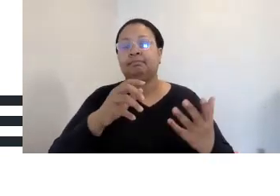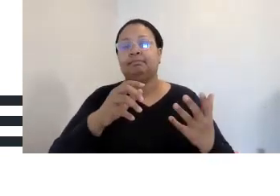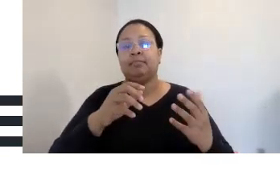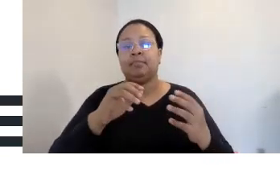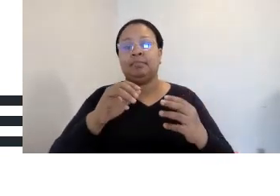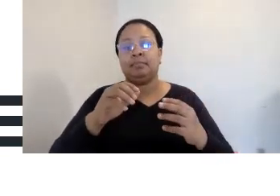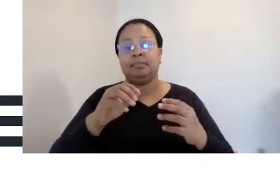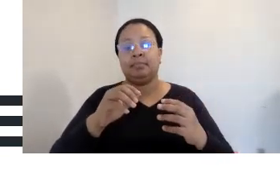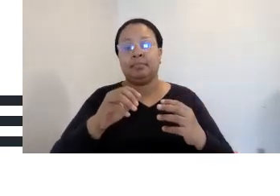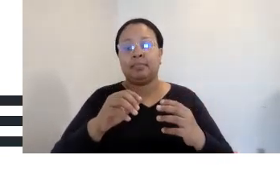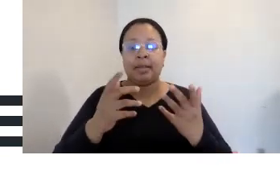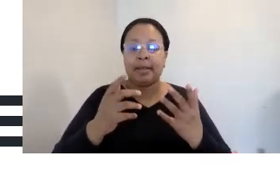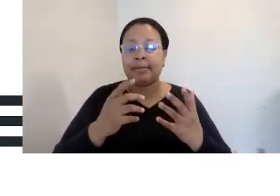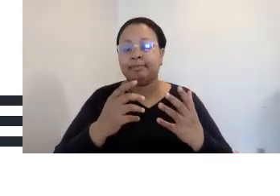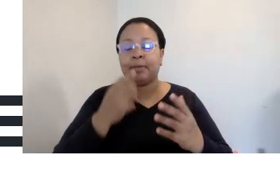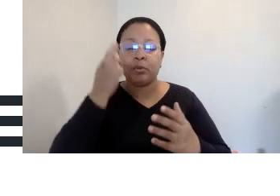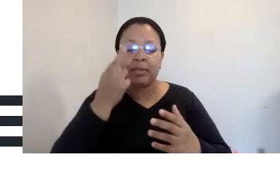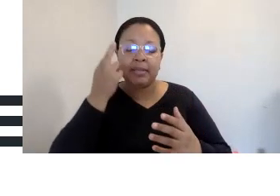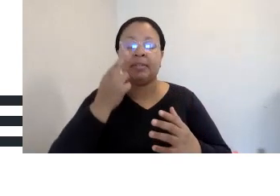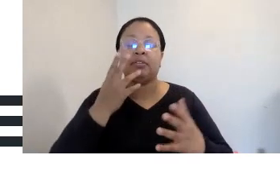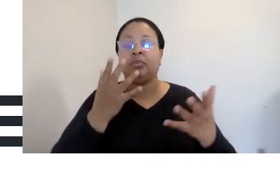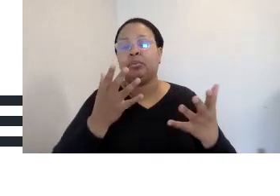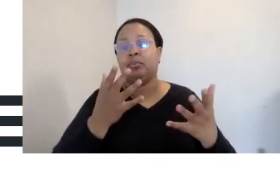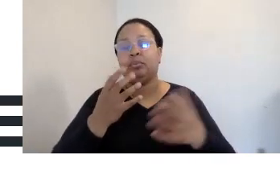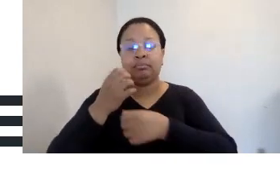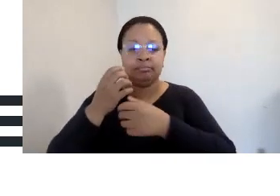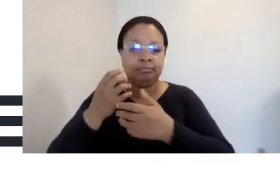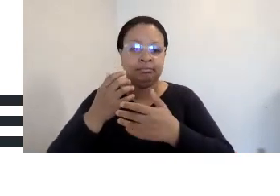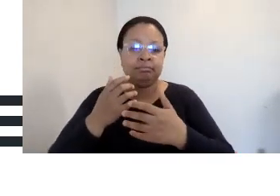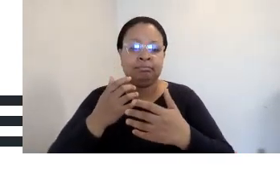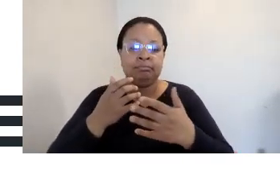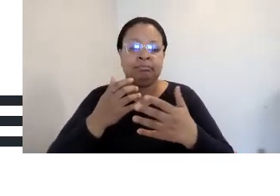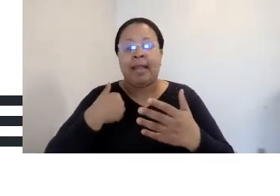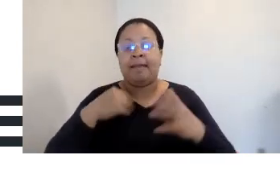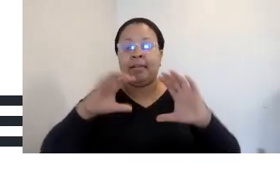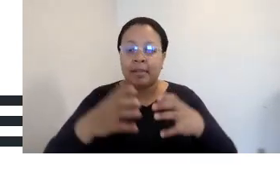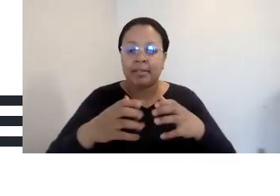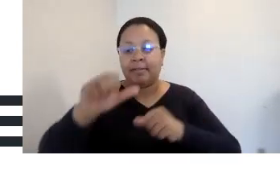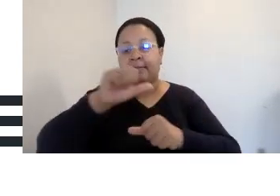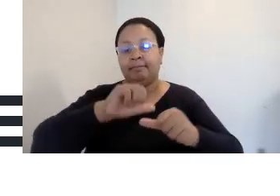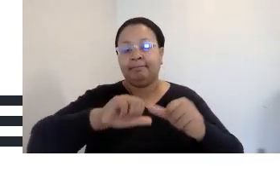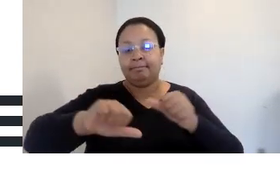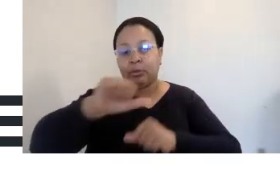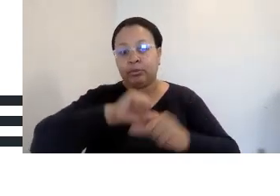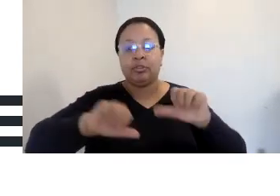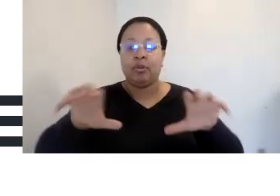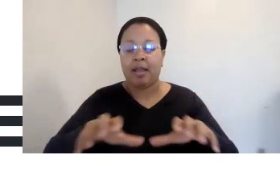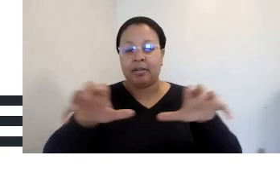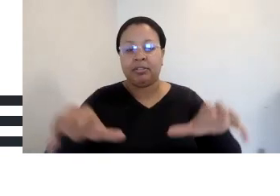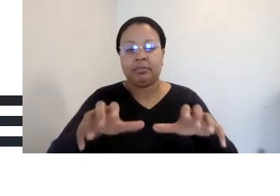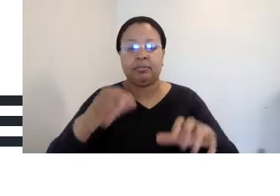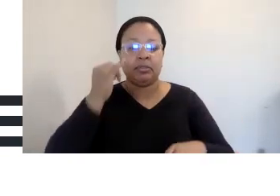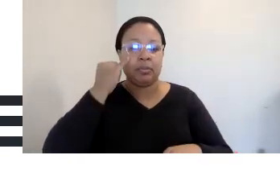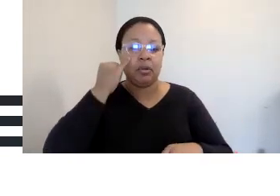in-person spaces. So creating a virtual arm of an in-person collective action is an excellent way to allow those unable to